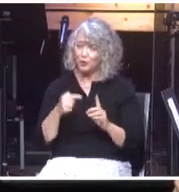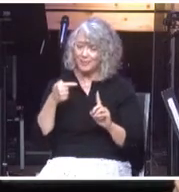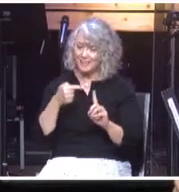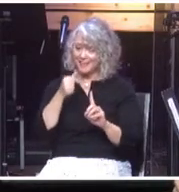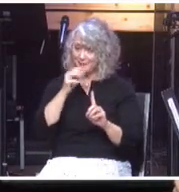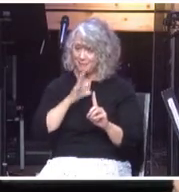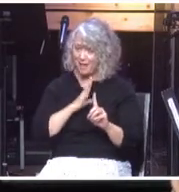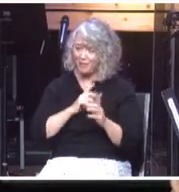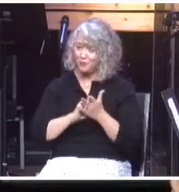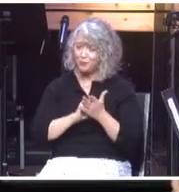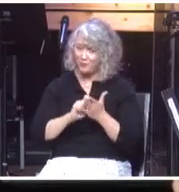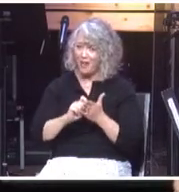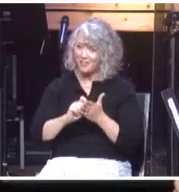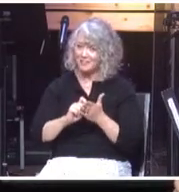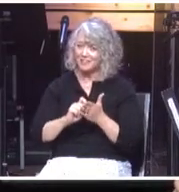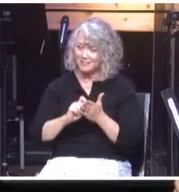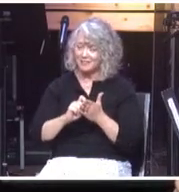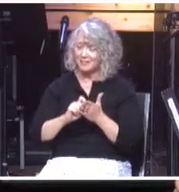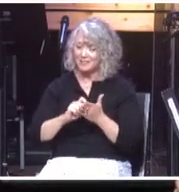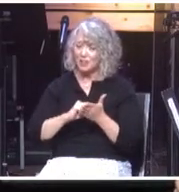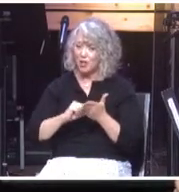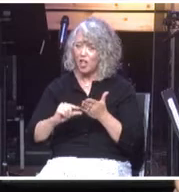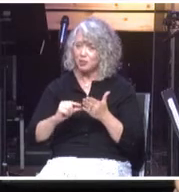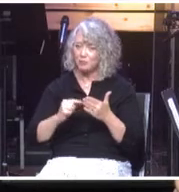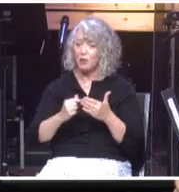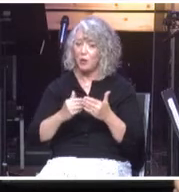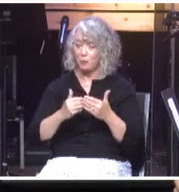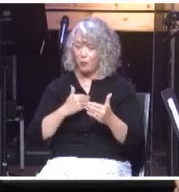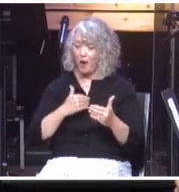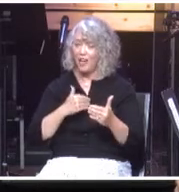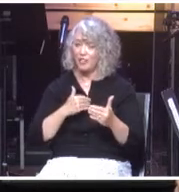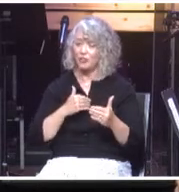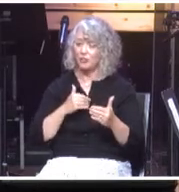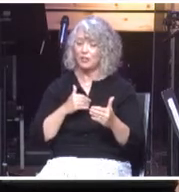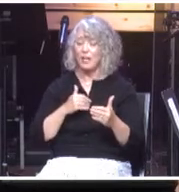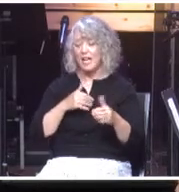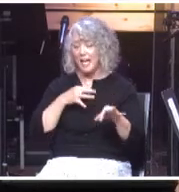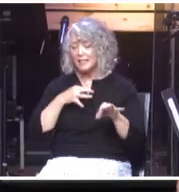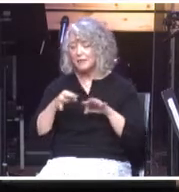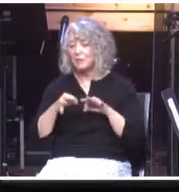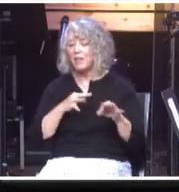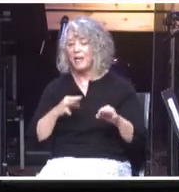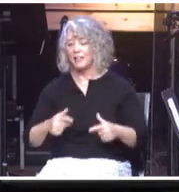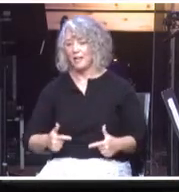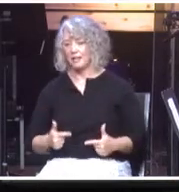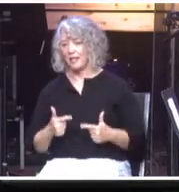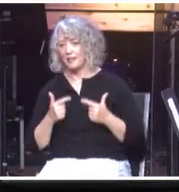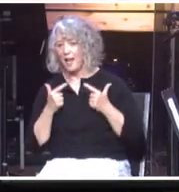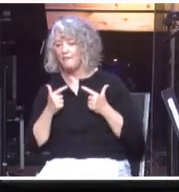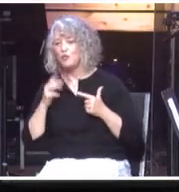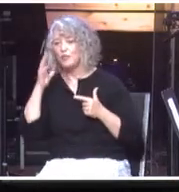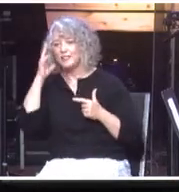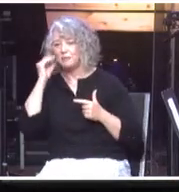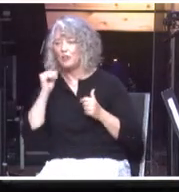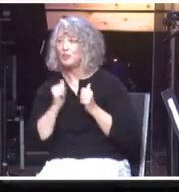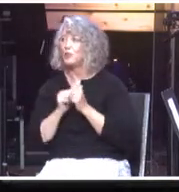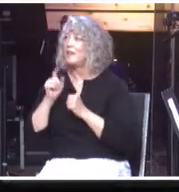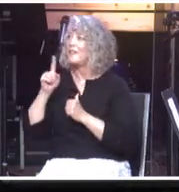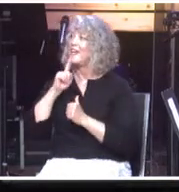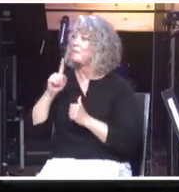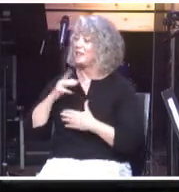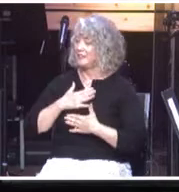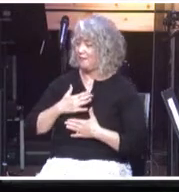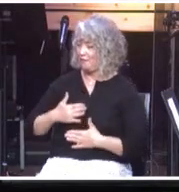his gospel, because in that prologue, he does make clear that the life spoken of is both physical,